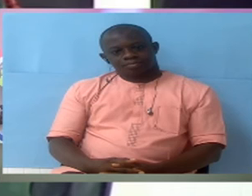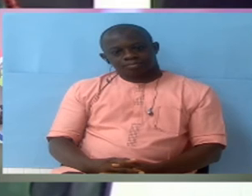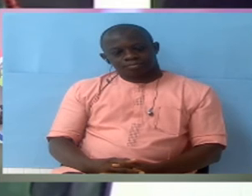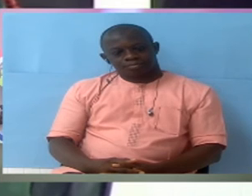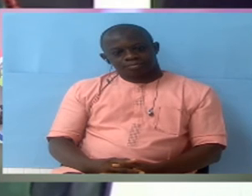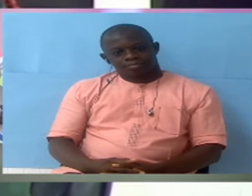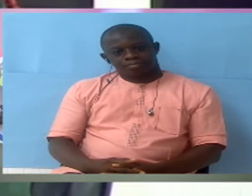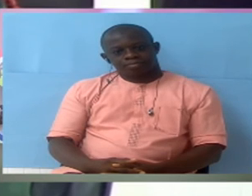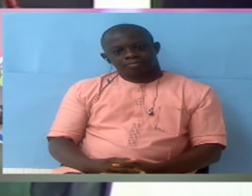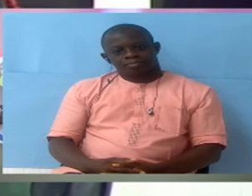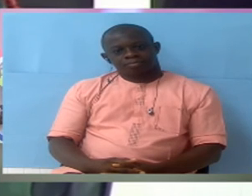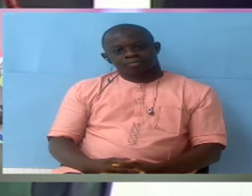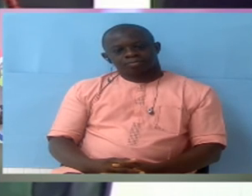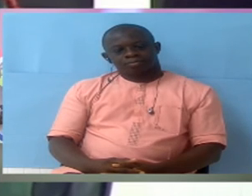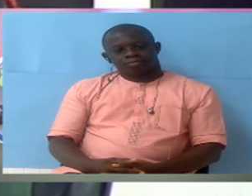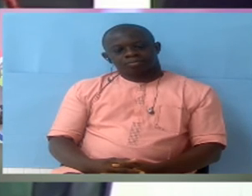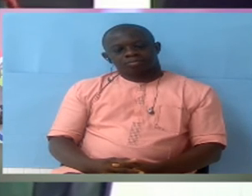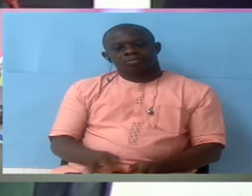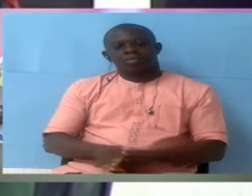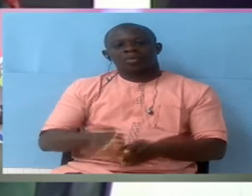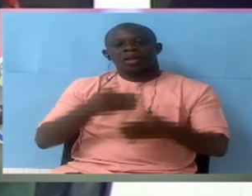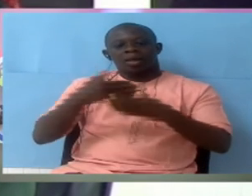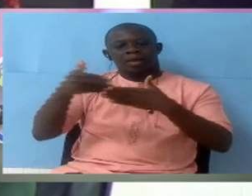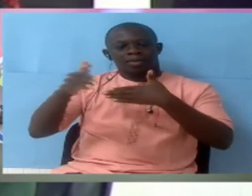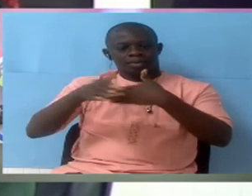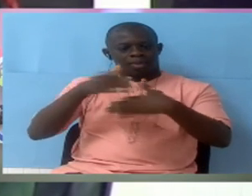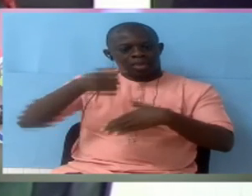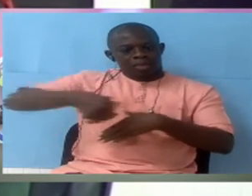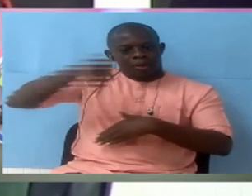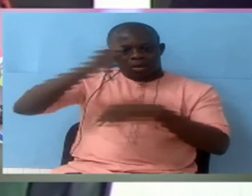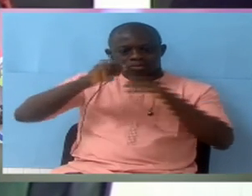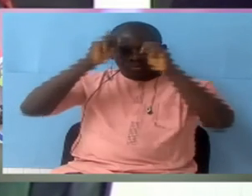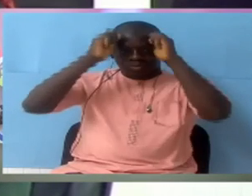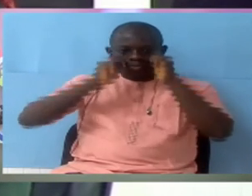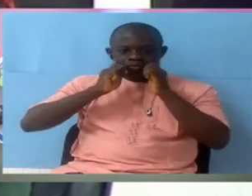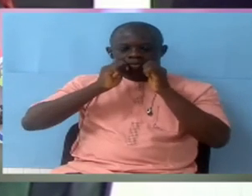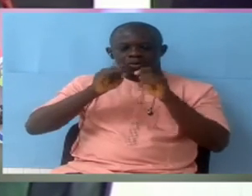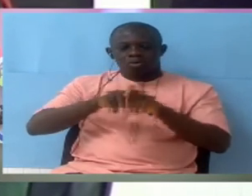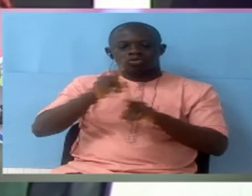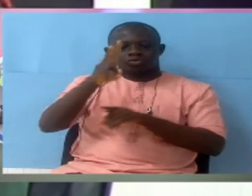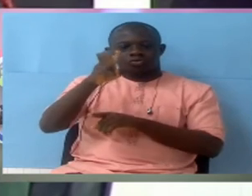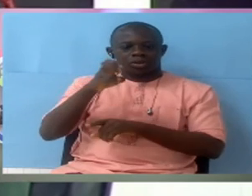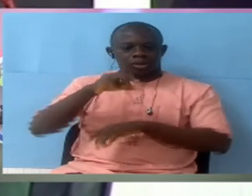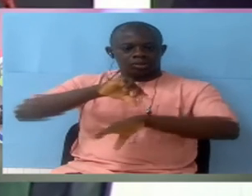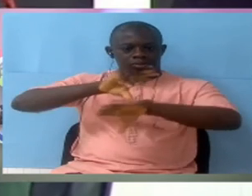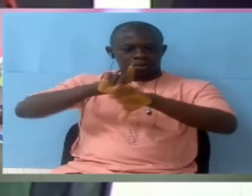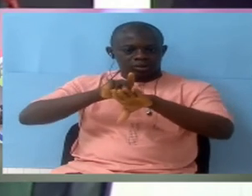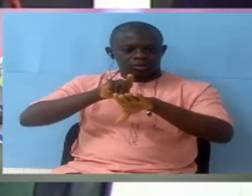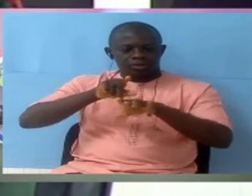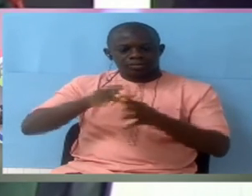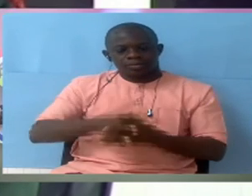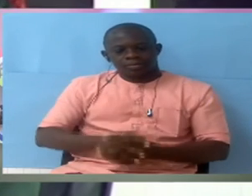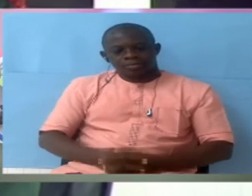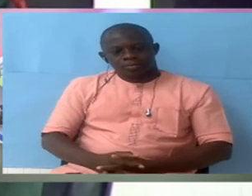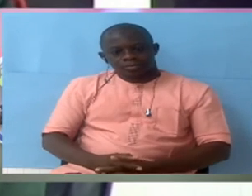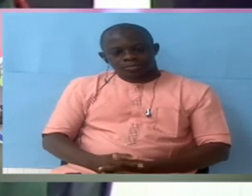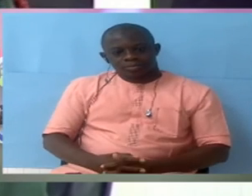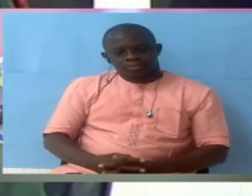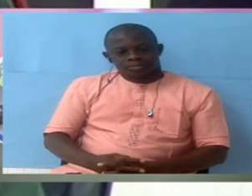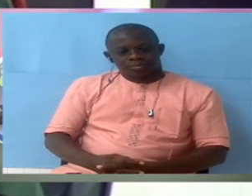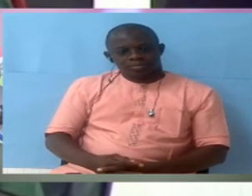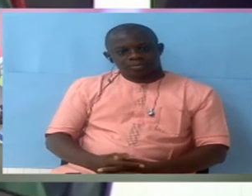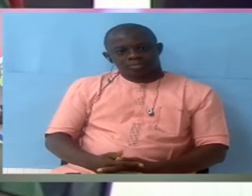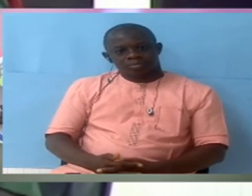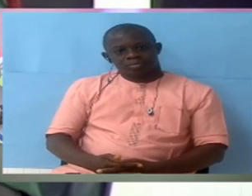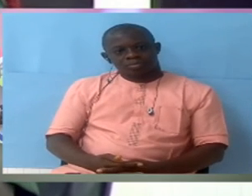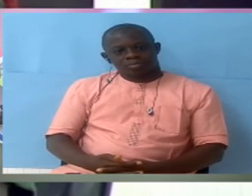plastic bags take almost 20 minutes. Musi nylon yi mom dem na ba ci diri ñaar fukki minute. And